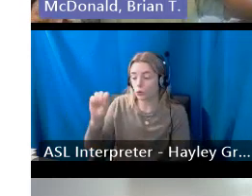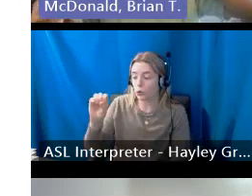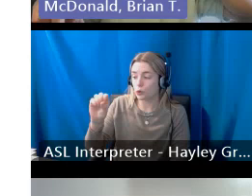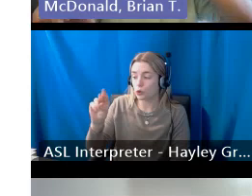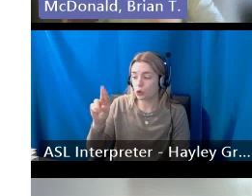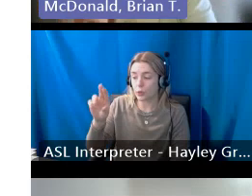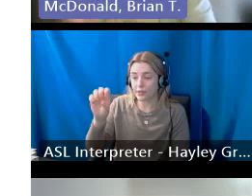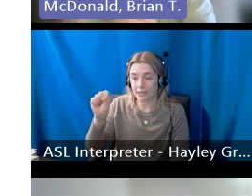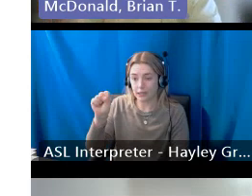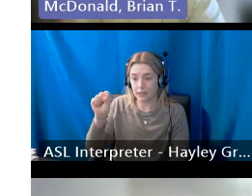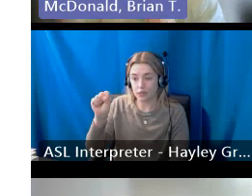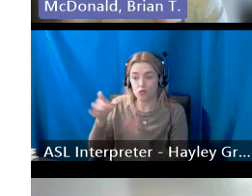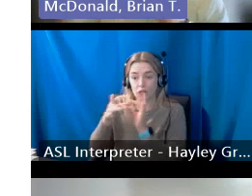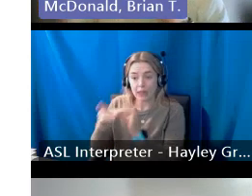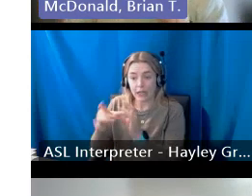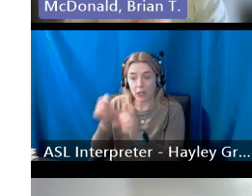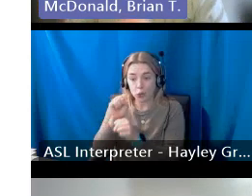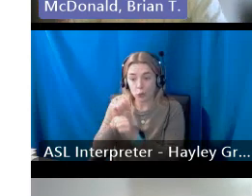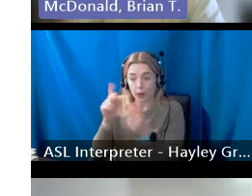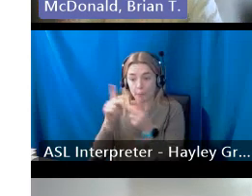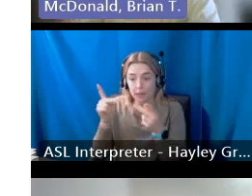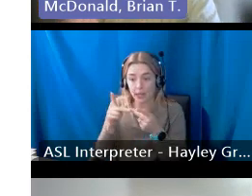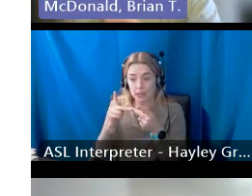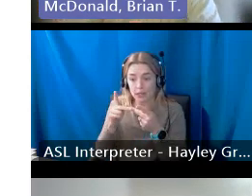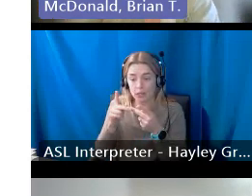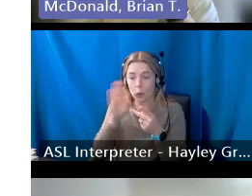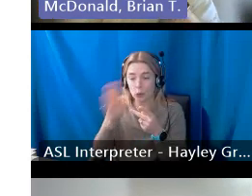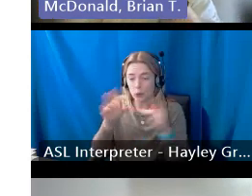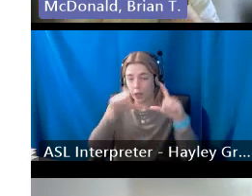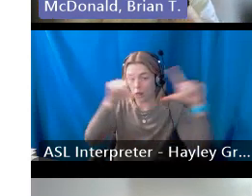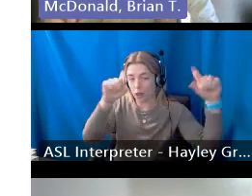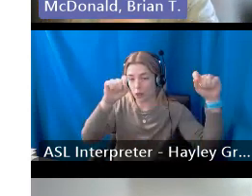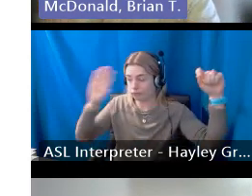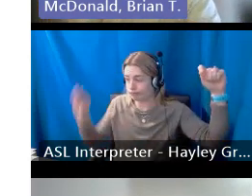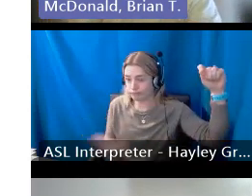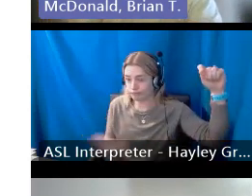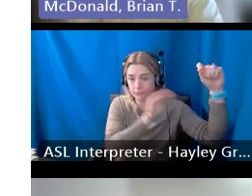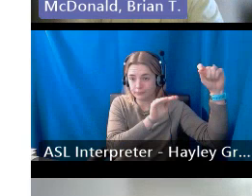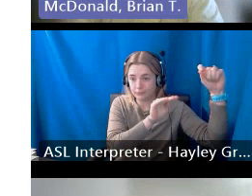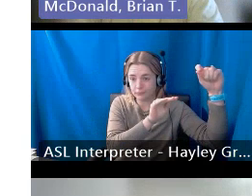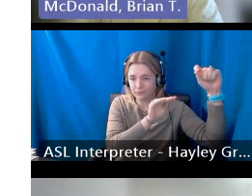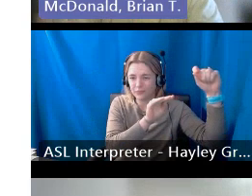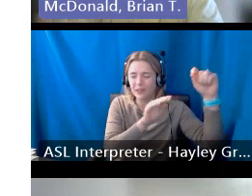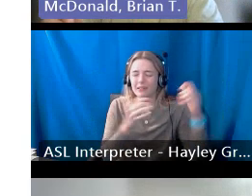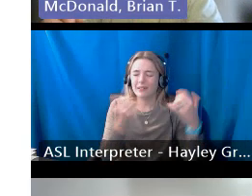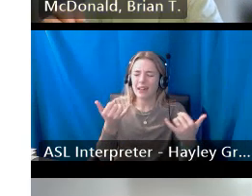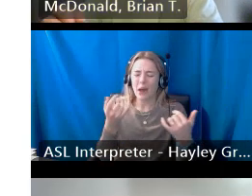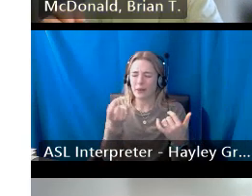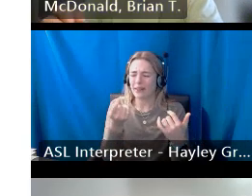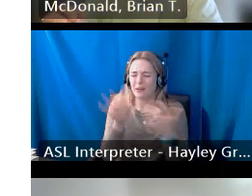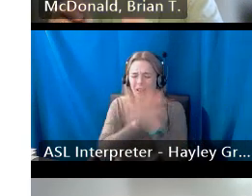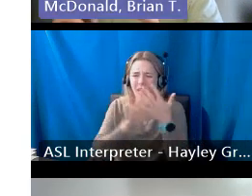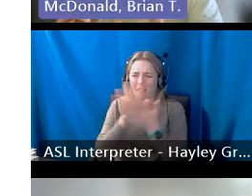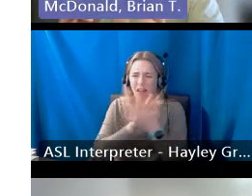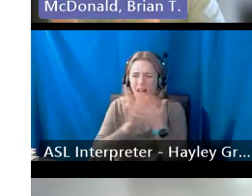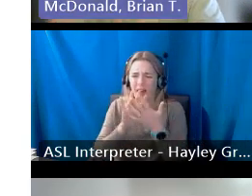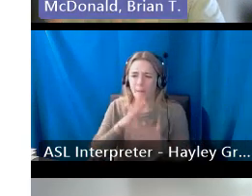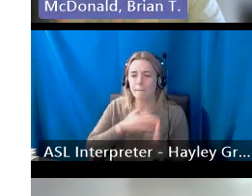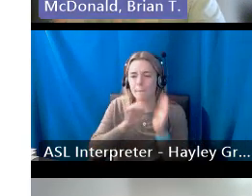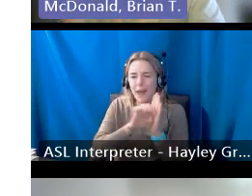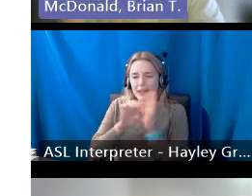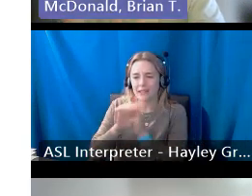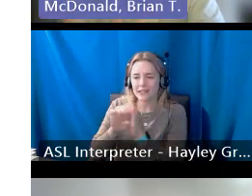section. Okay. I know it sounds a little abstract right now. When I show you my example, it's maybe a little more clear.